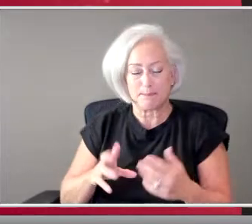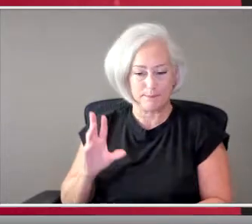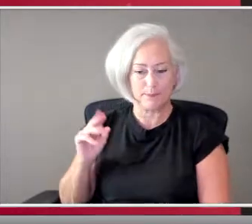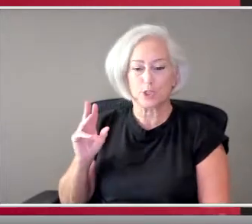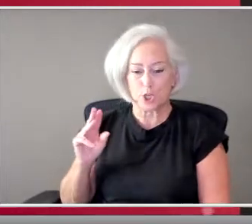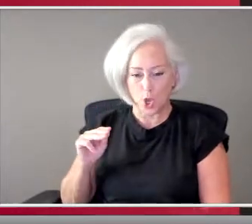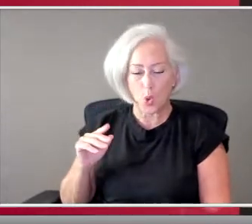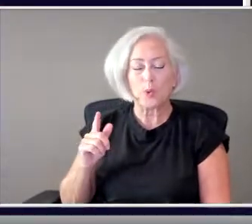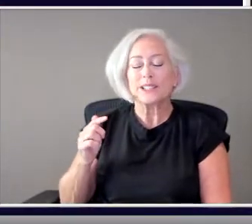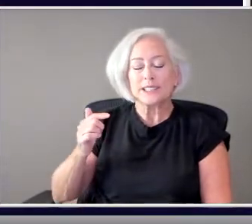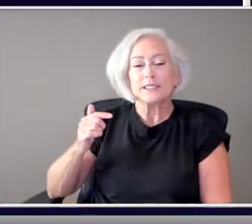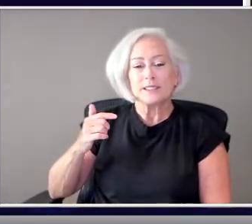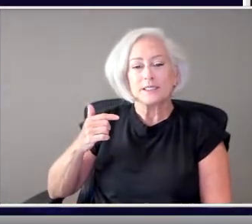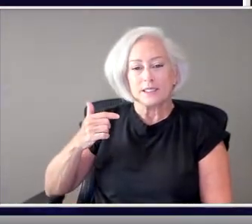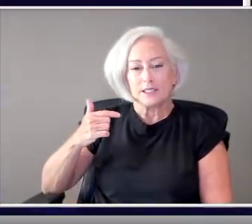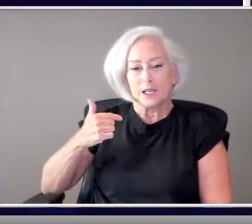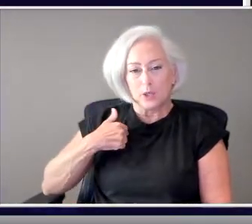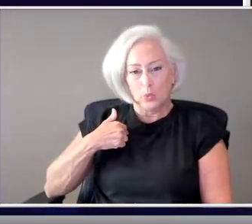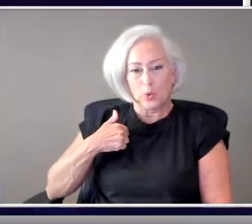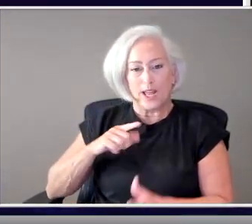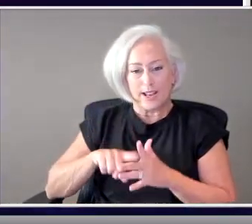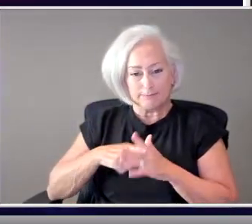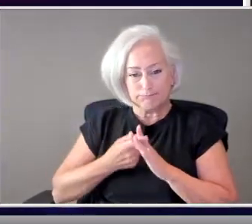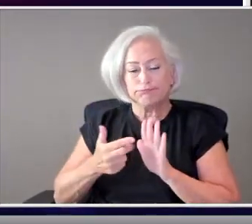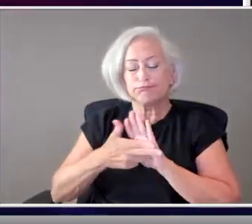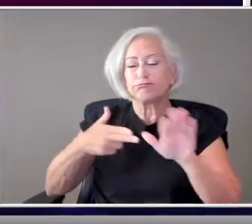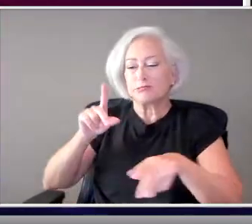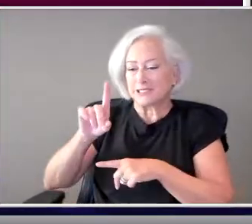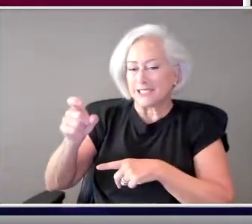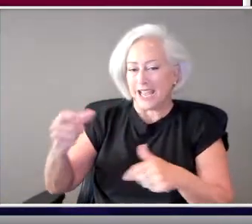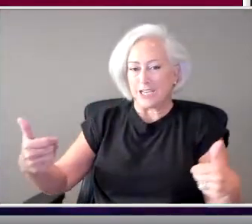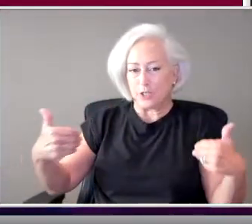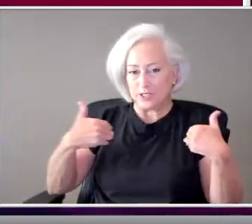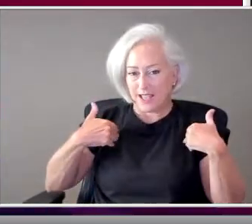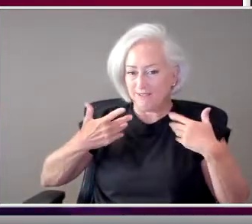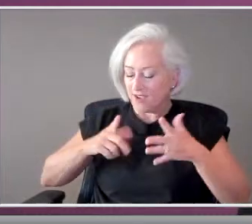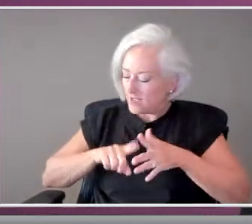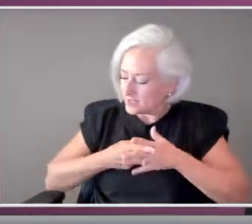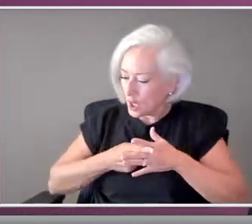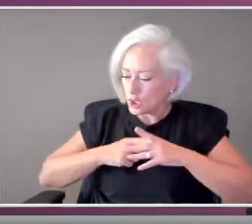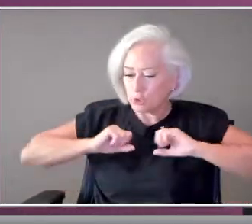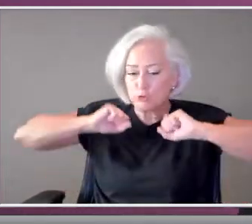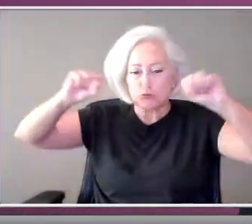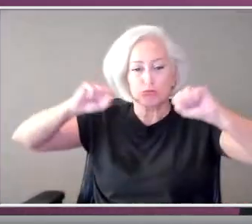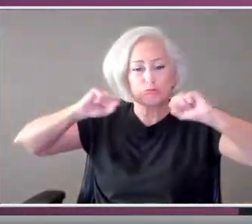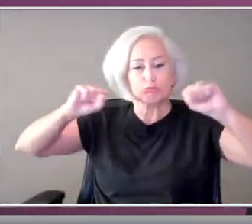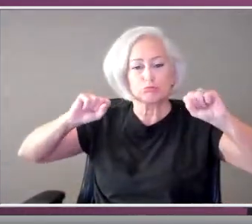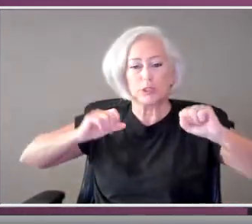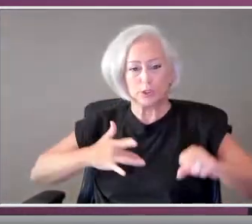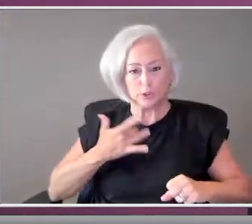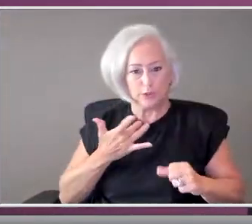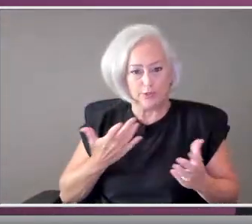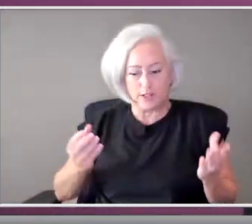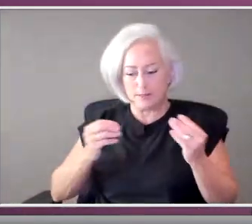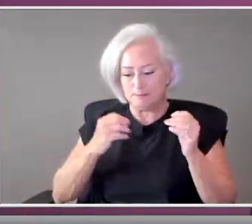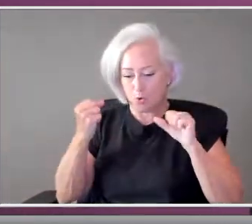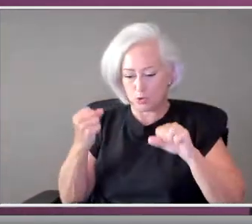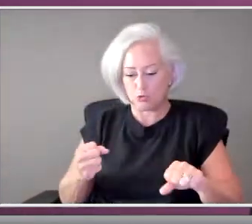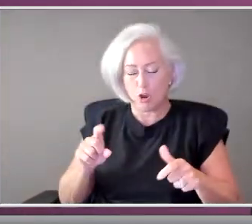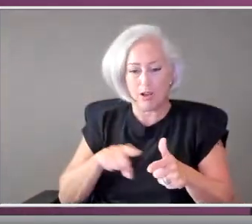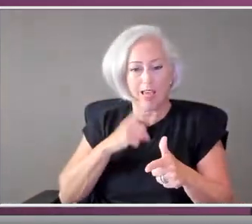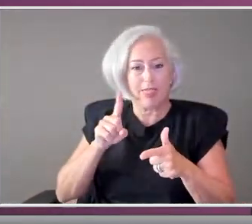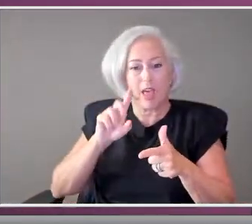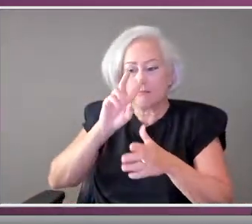said, when I first was diagnosed, I just wanted to, start working out so that I could feel stronger. And then it just became a love. Like,